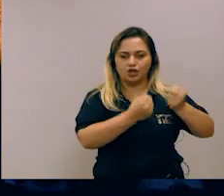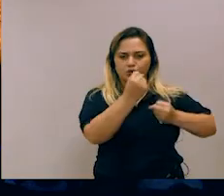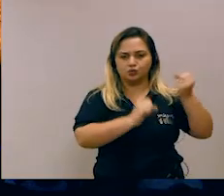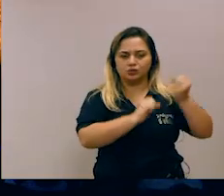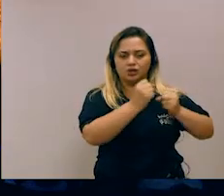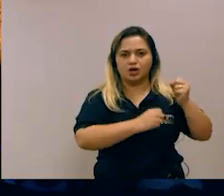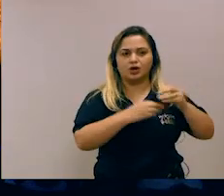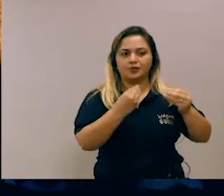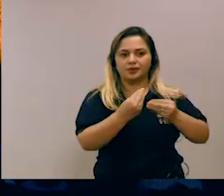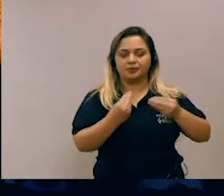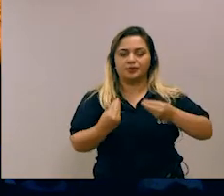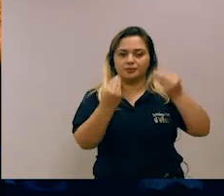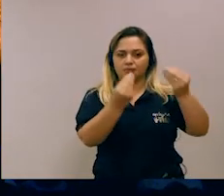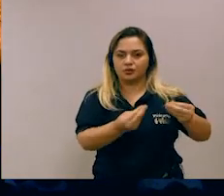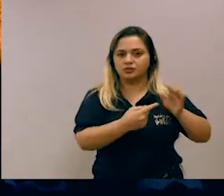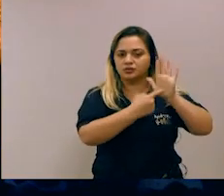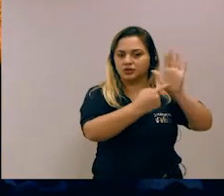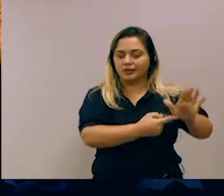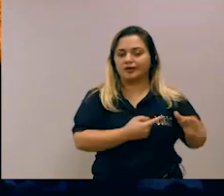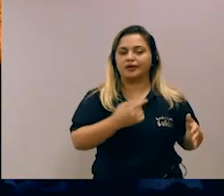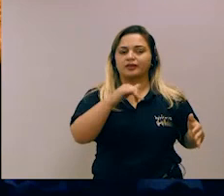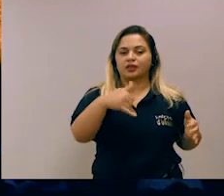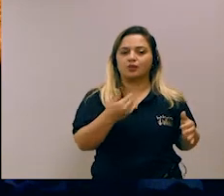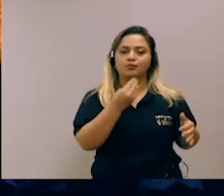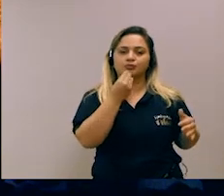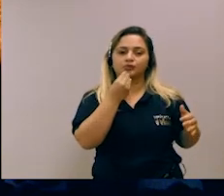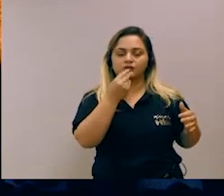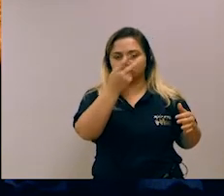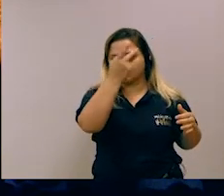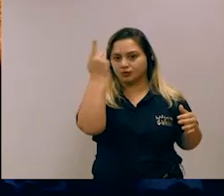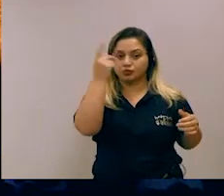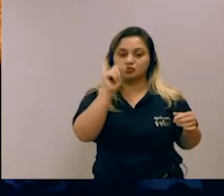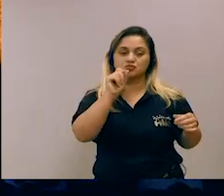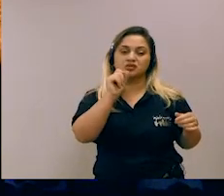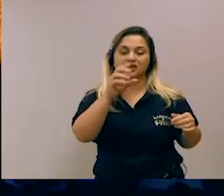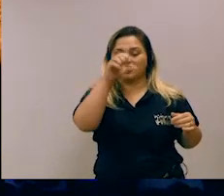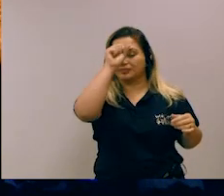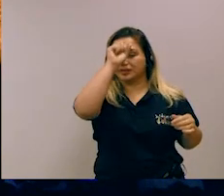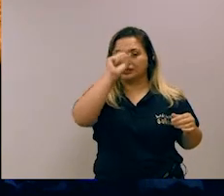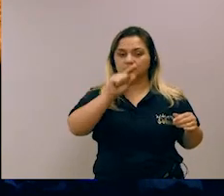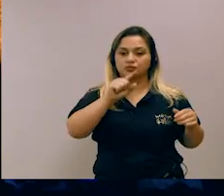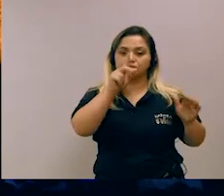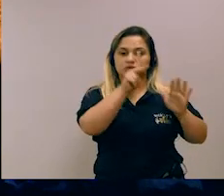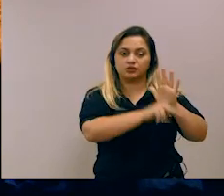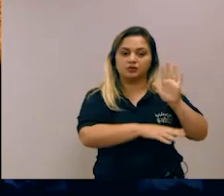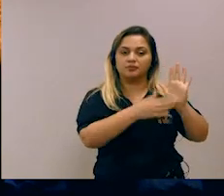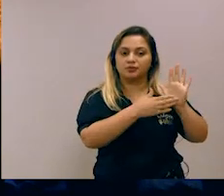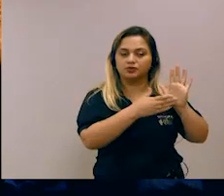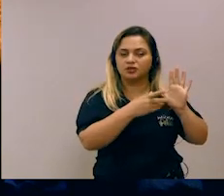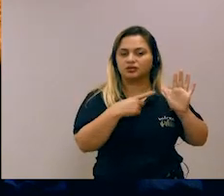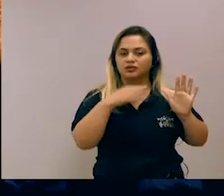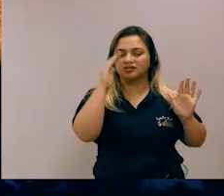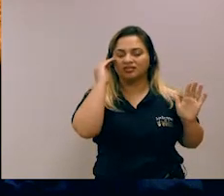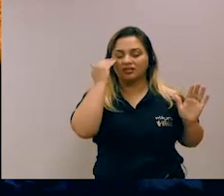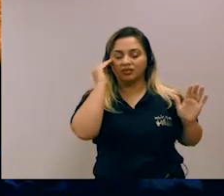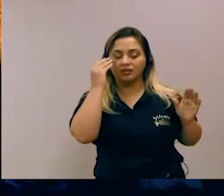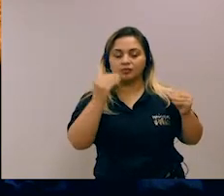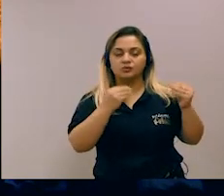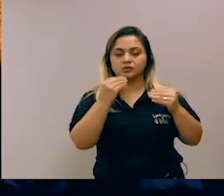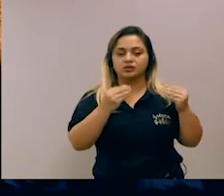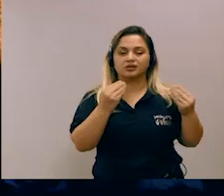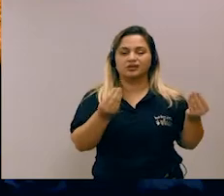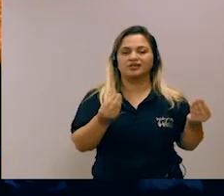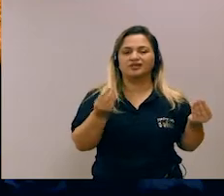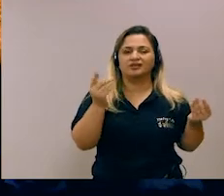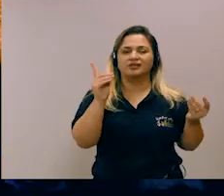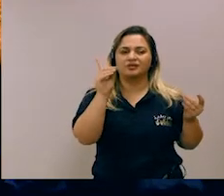So what we learned from this project? We learned that in complex problems like transportation, there is a huge effort needs to